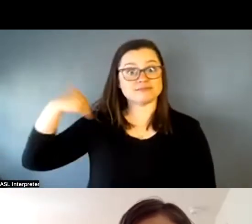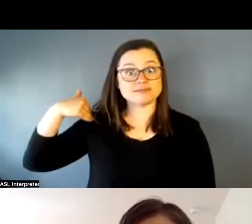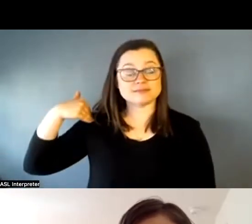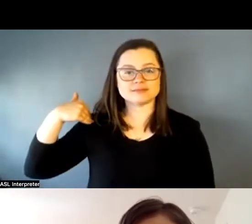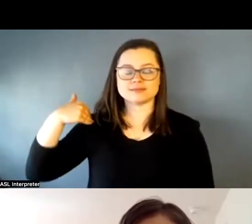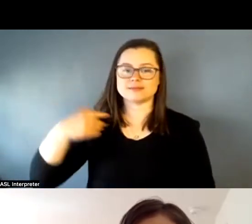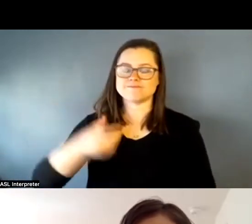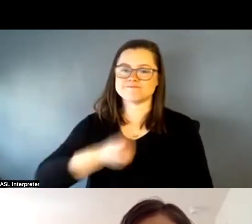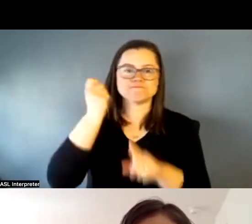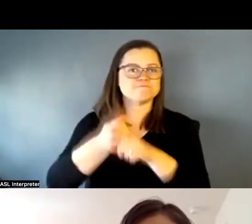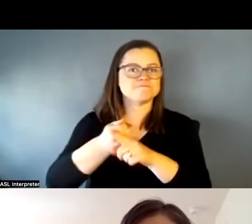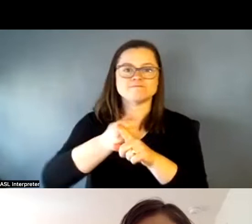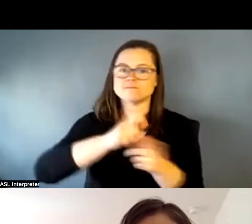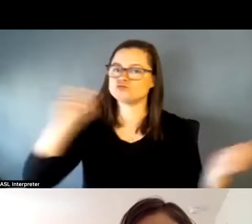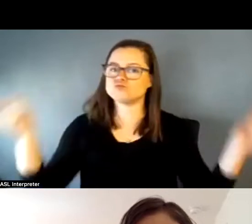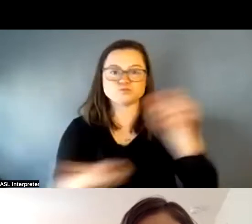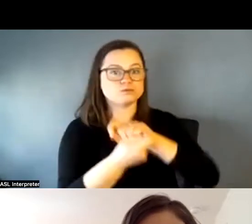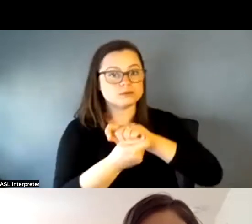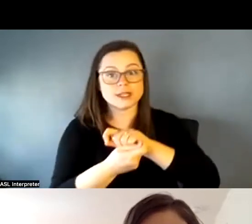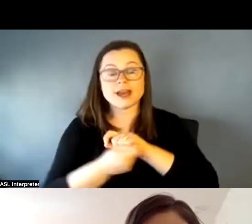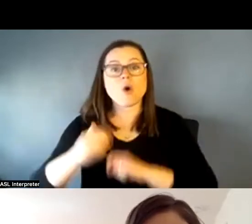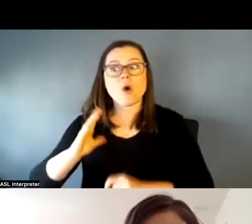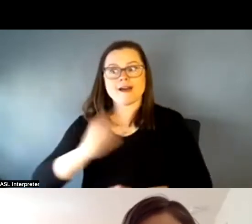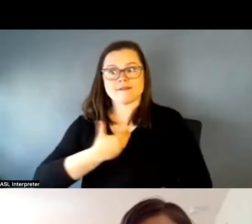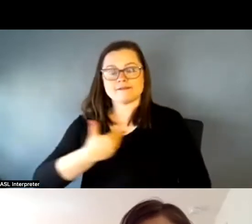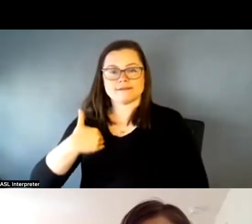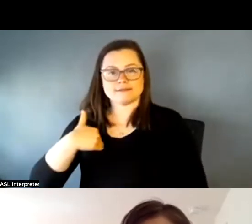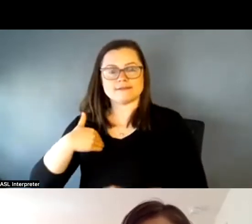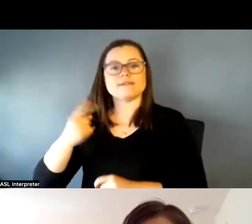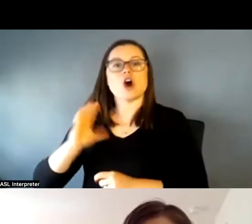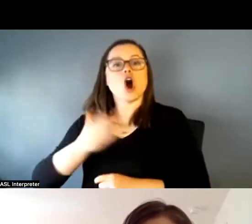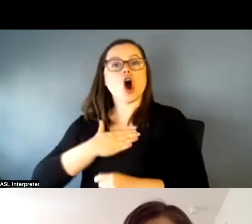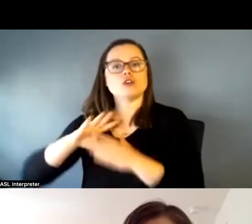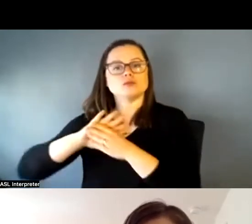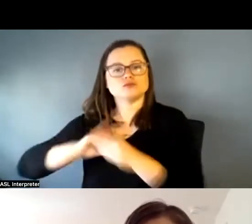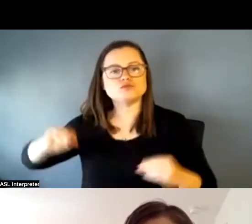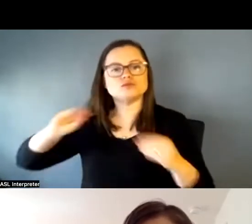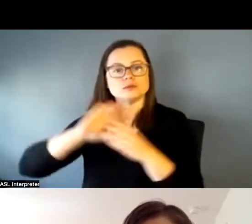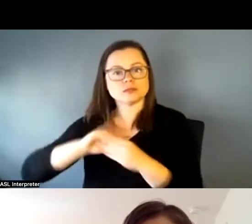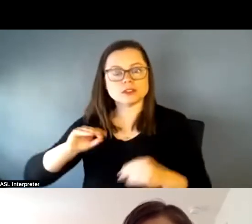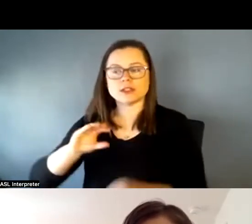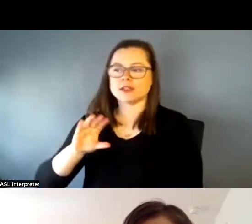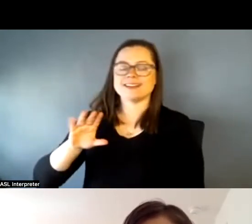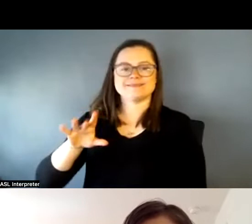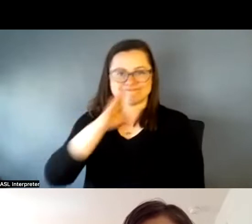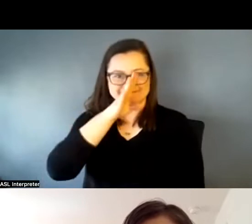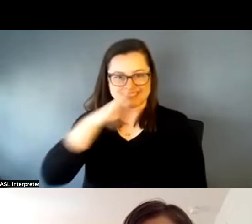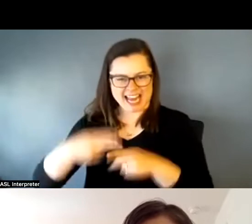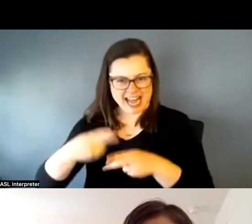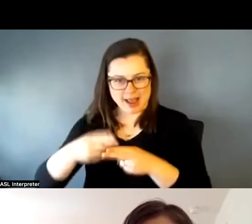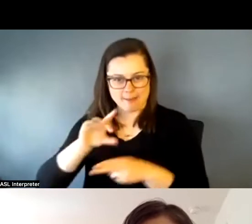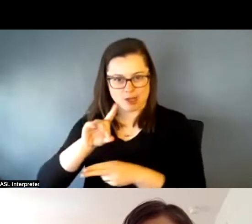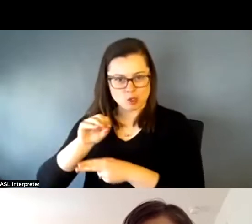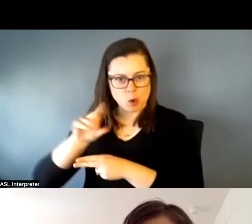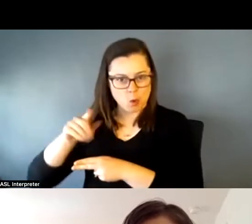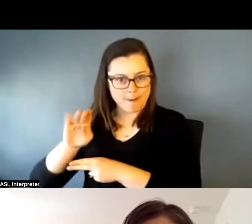change. And we have in our mythology a person called Dokwibat, the changer. And Dokwibat was responsible for changing everything